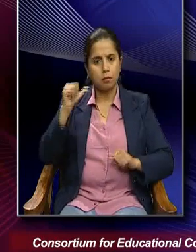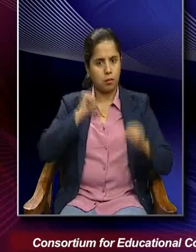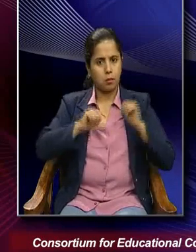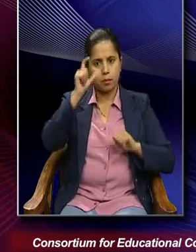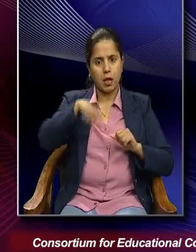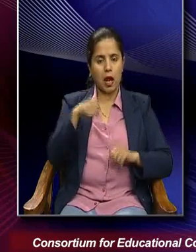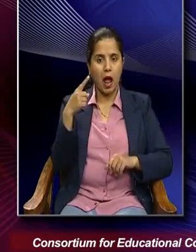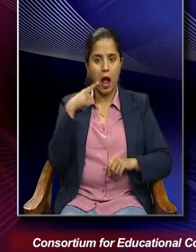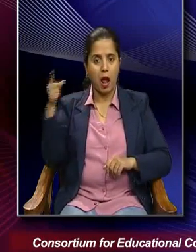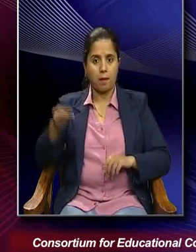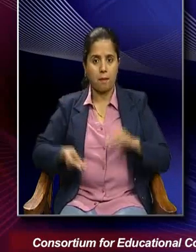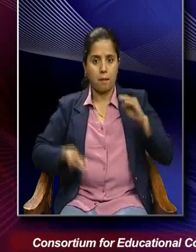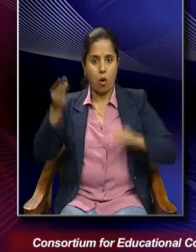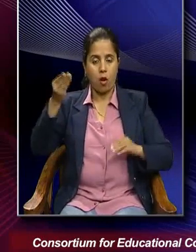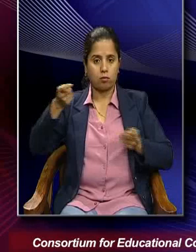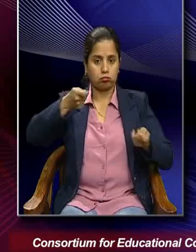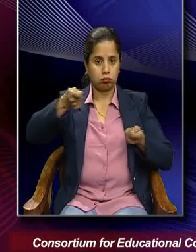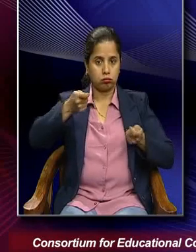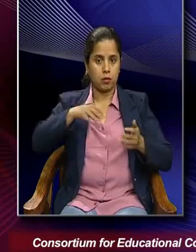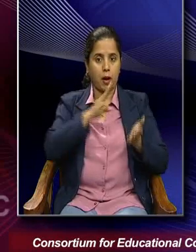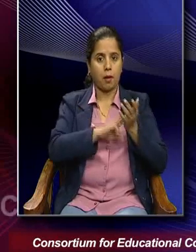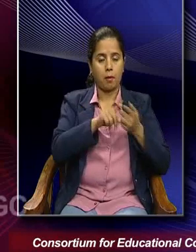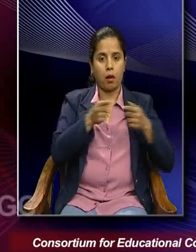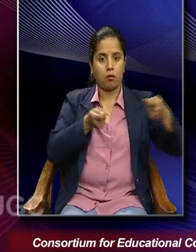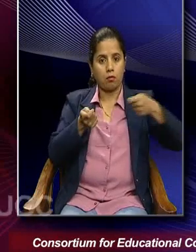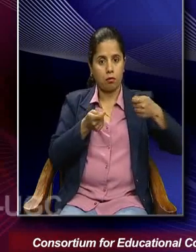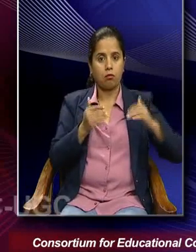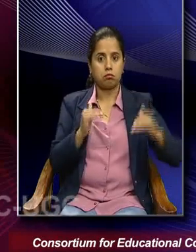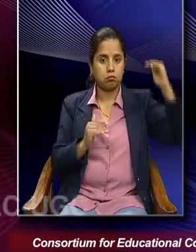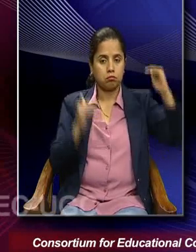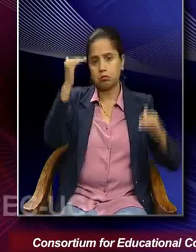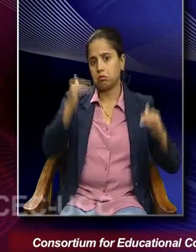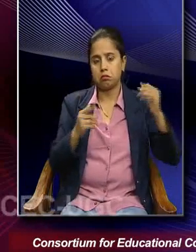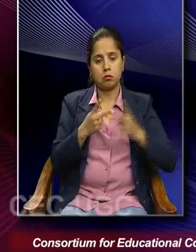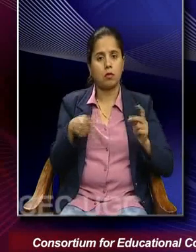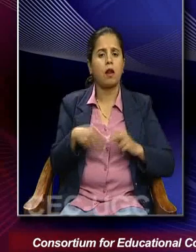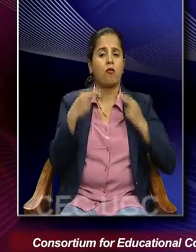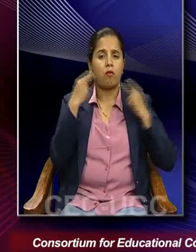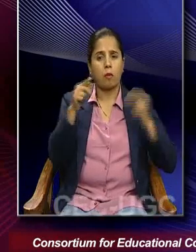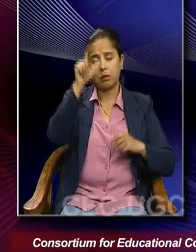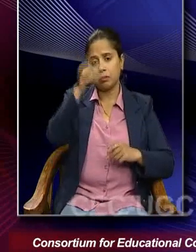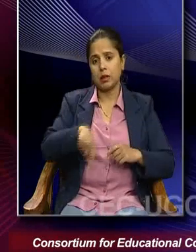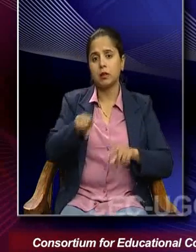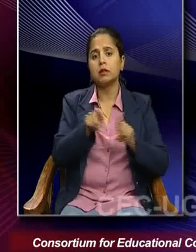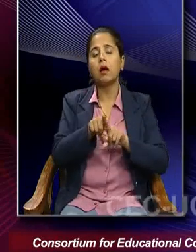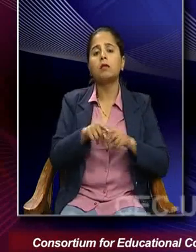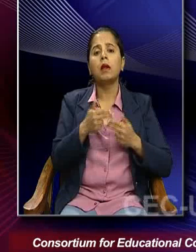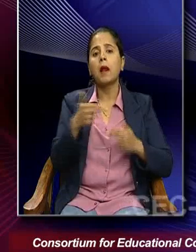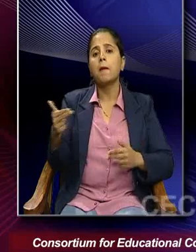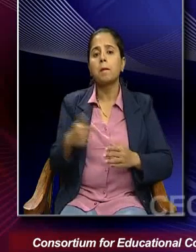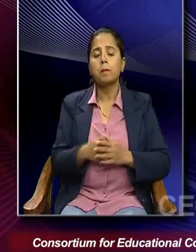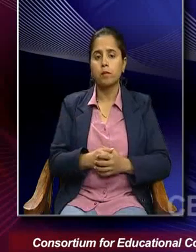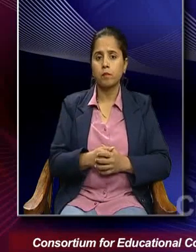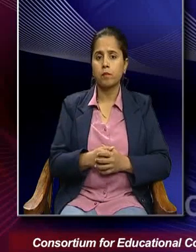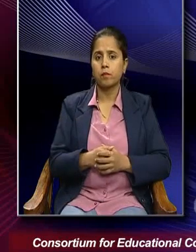is the response of individual to the attitude of community. It is spontaneous,